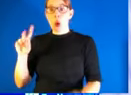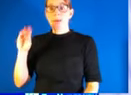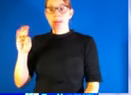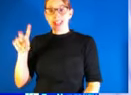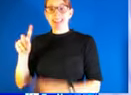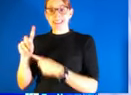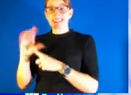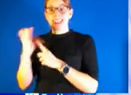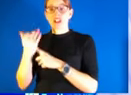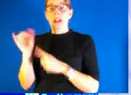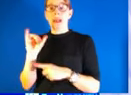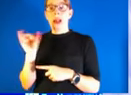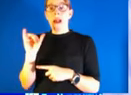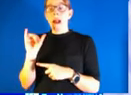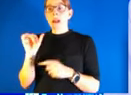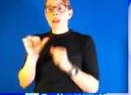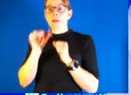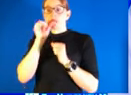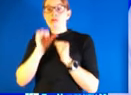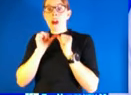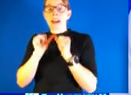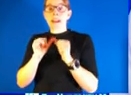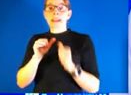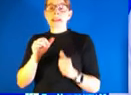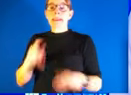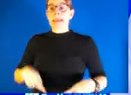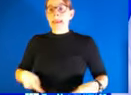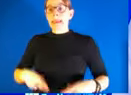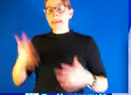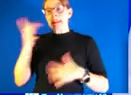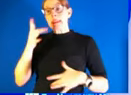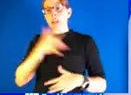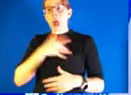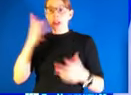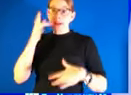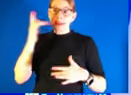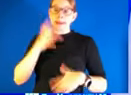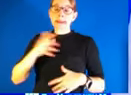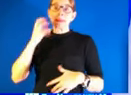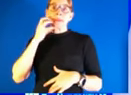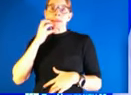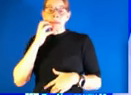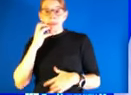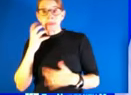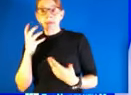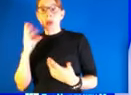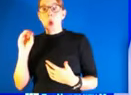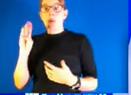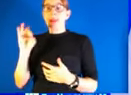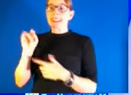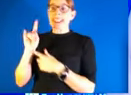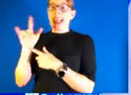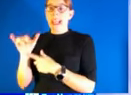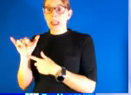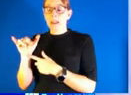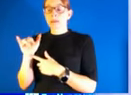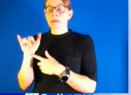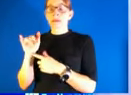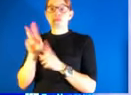as chronic kidney disease, heart disease, lung disease, diabetes, obesity? Those things all contribute, but for the most